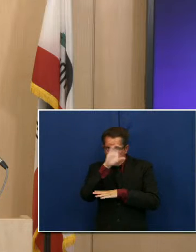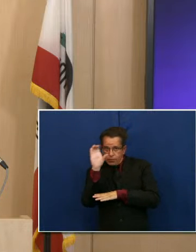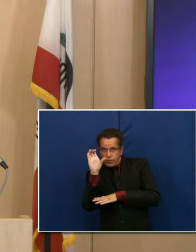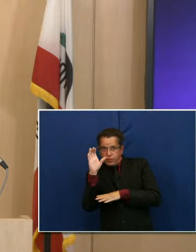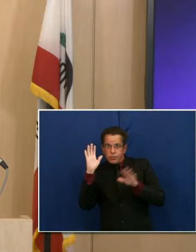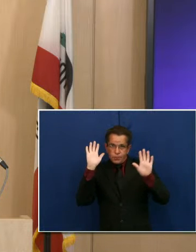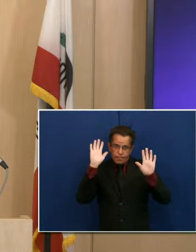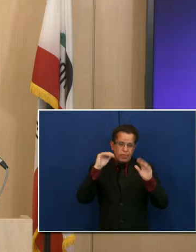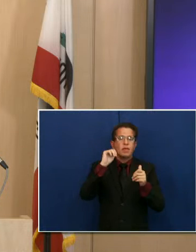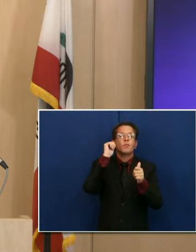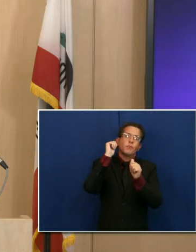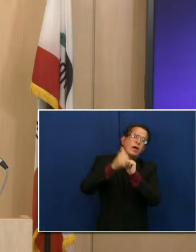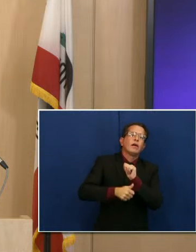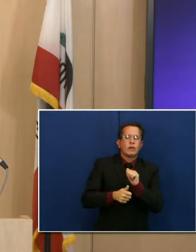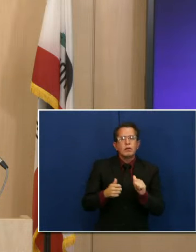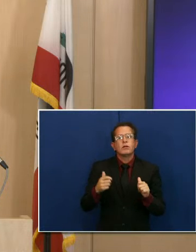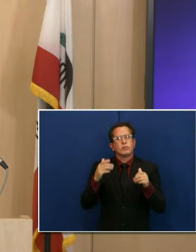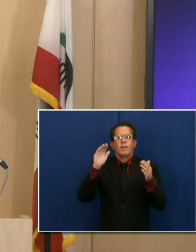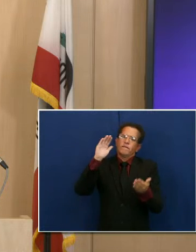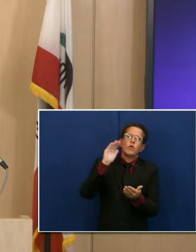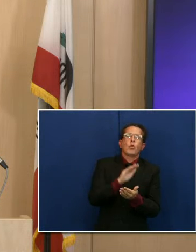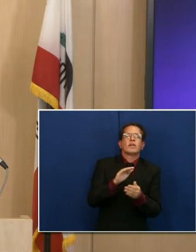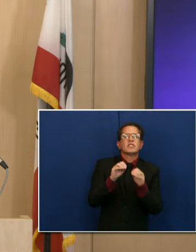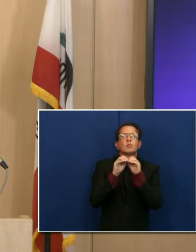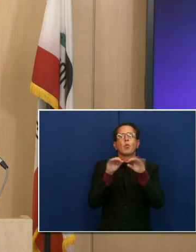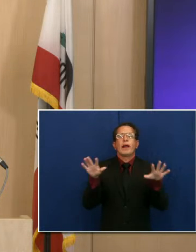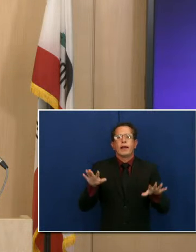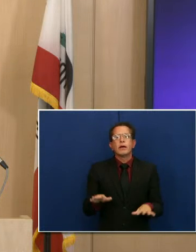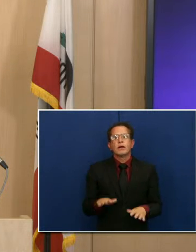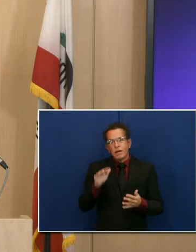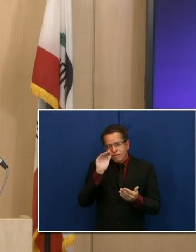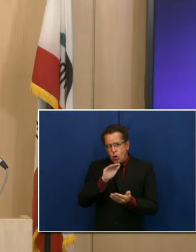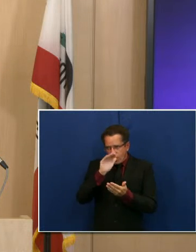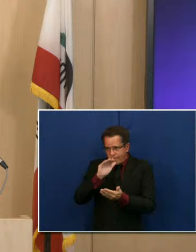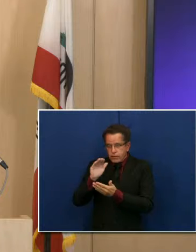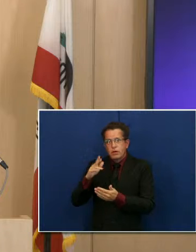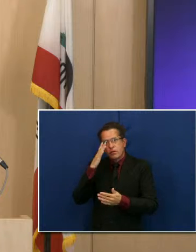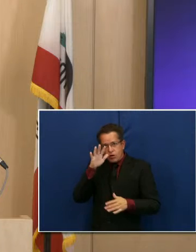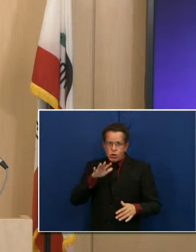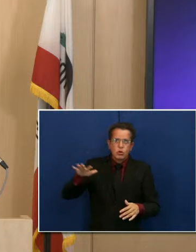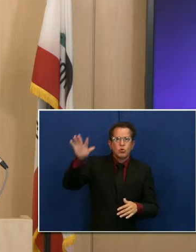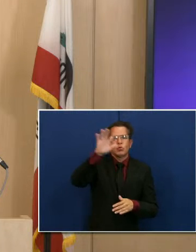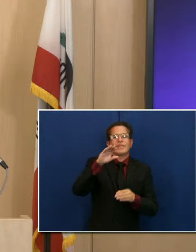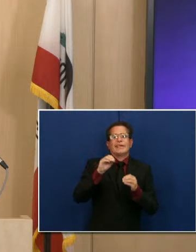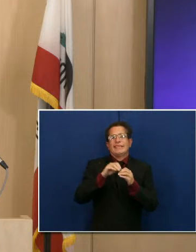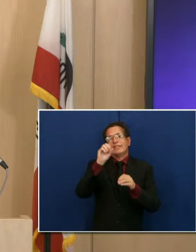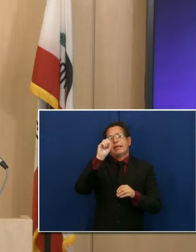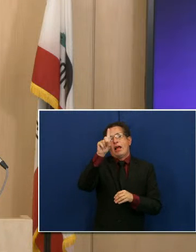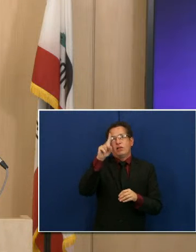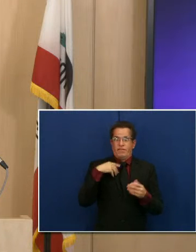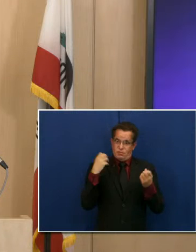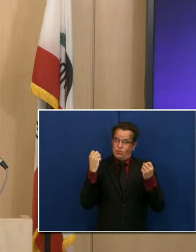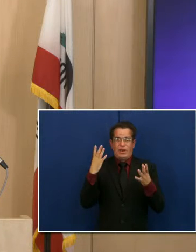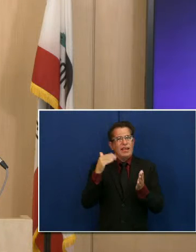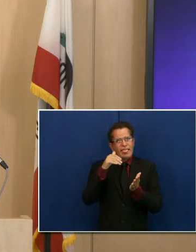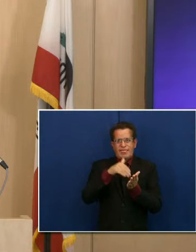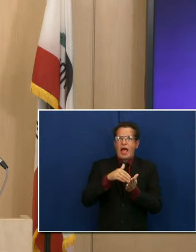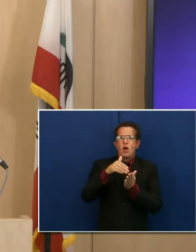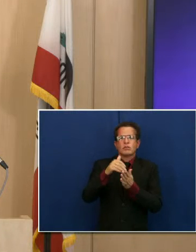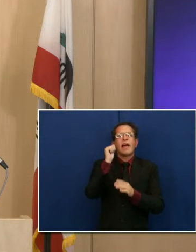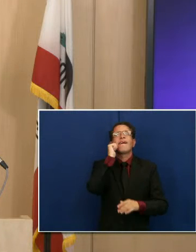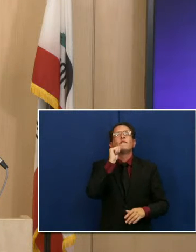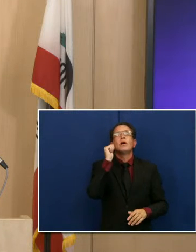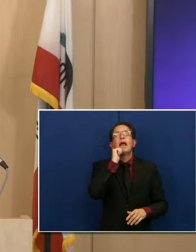and avoid the continuation of the spread. When you look at the number of cases across San Diego County, thousands of cases every single